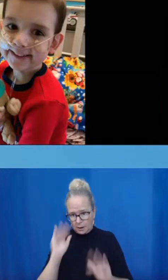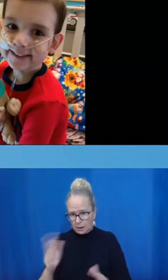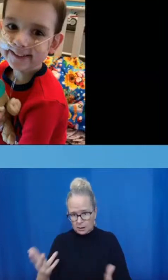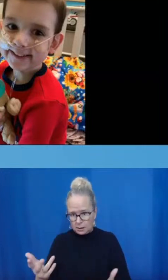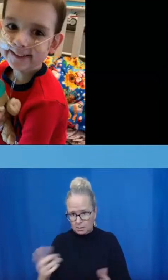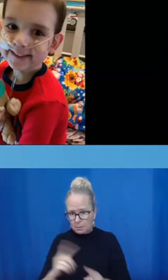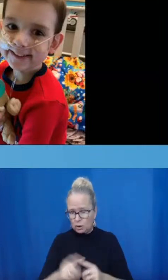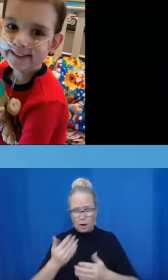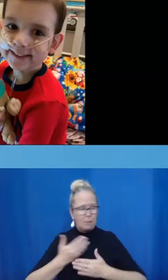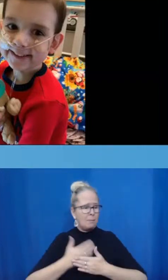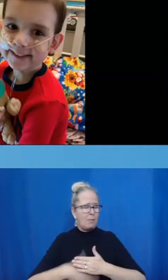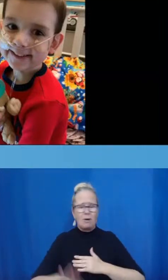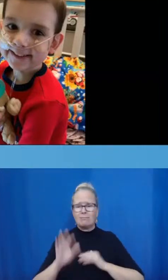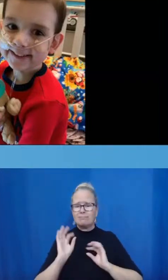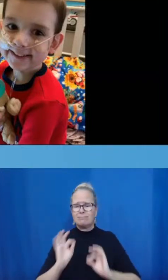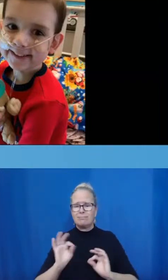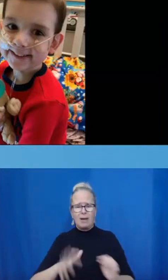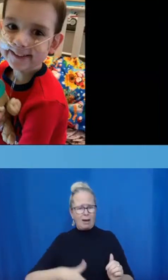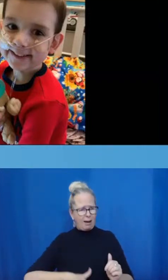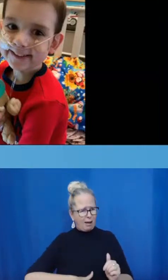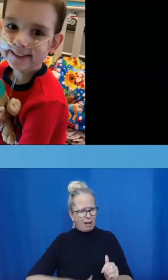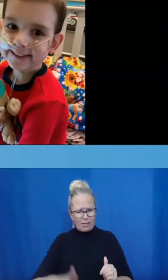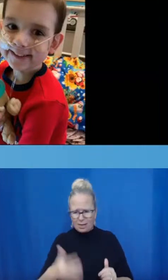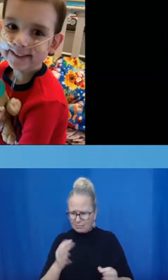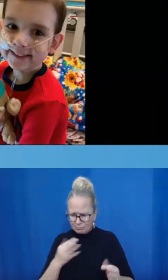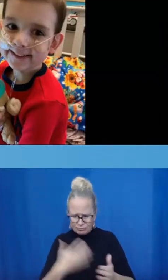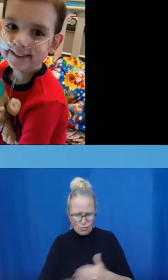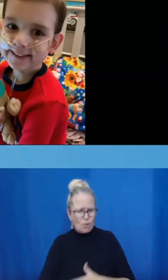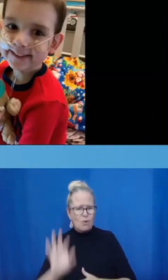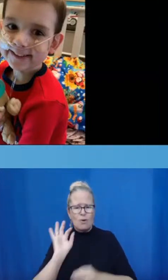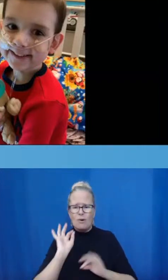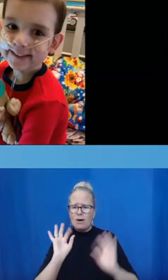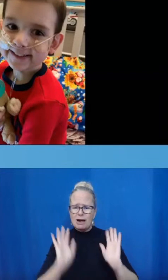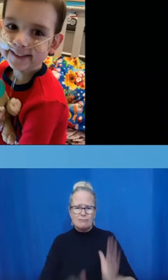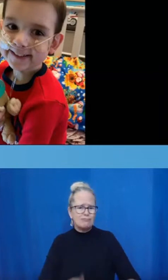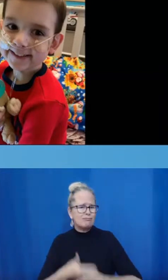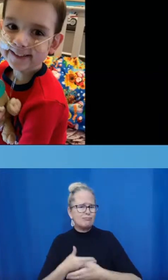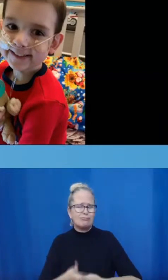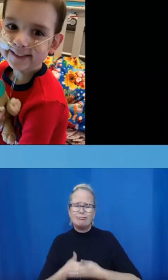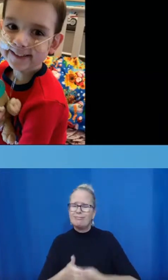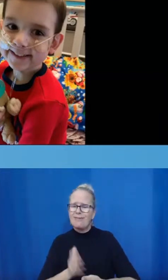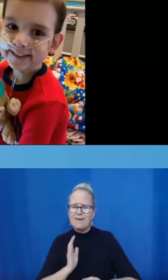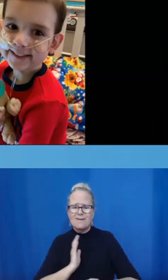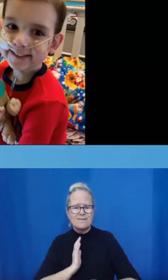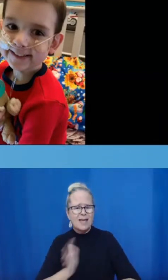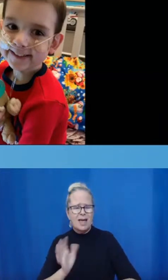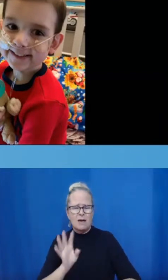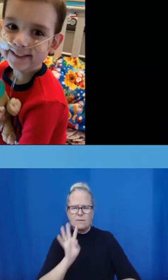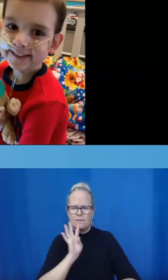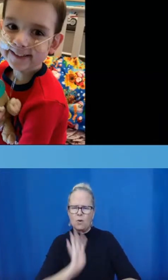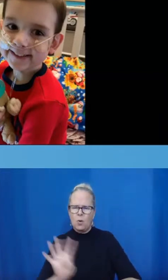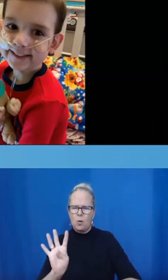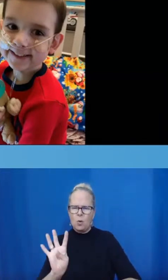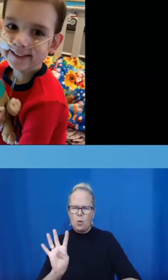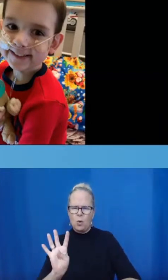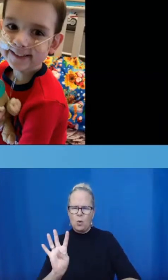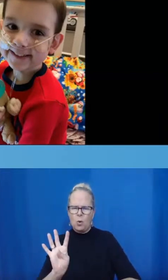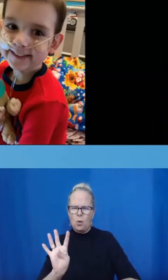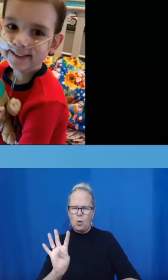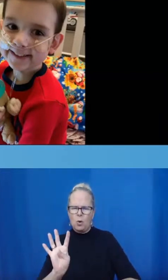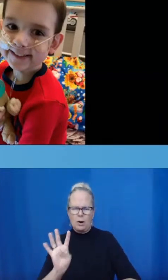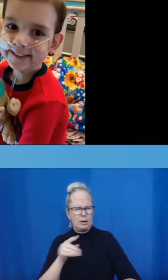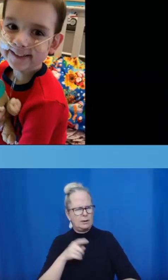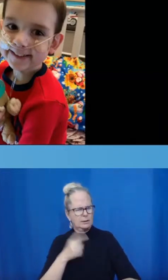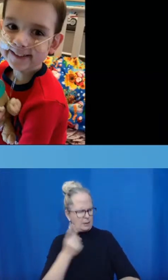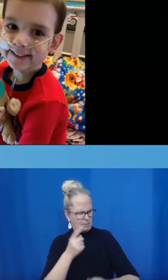old. And then unfortunately he went into antibody-mediated rejection and we needed to be relisted. So we had